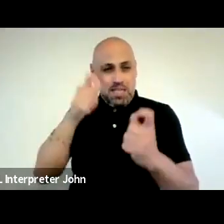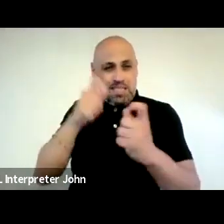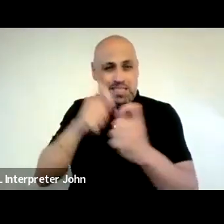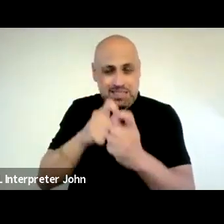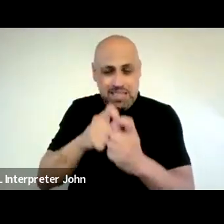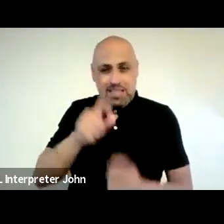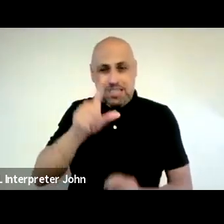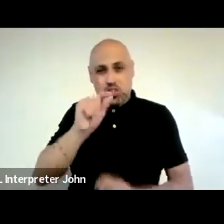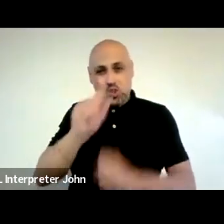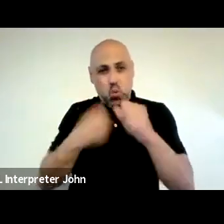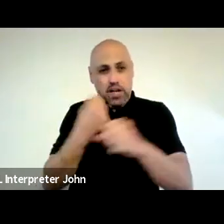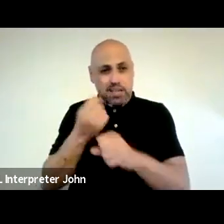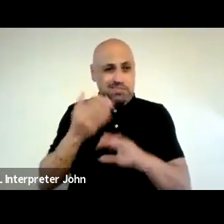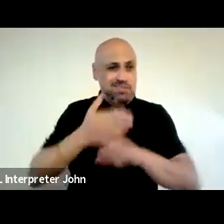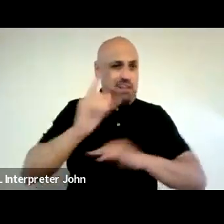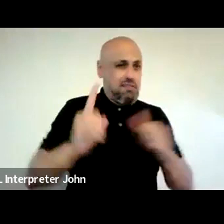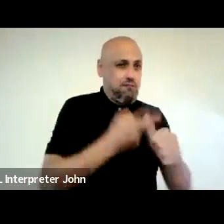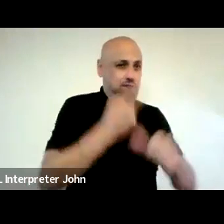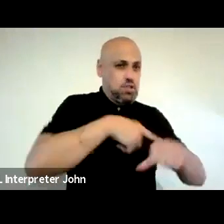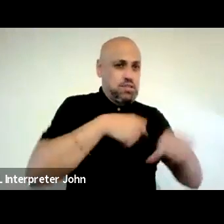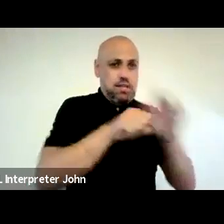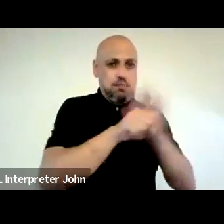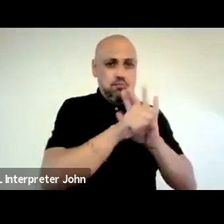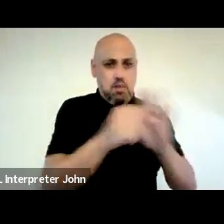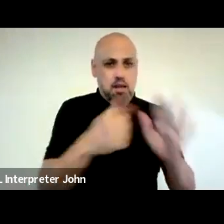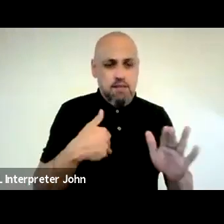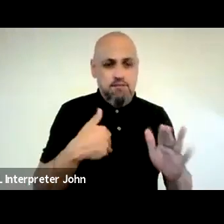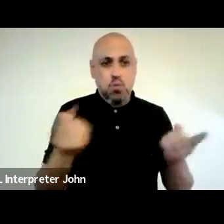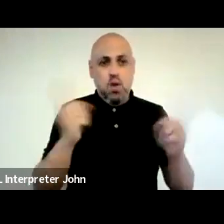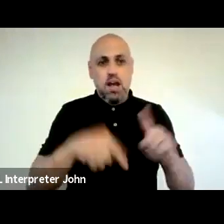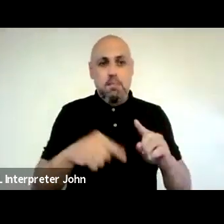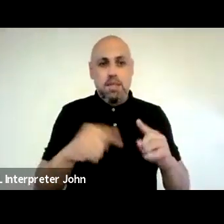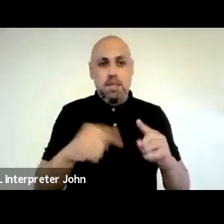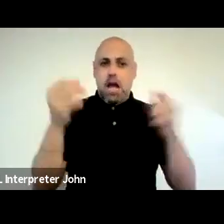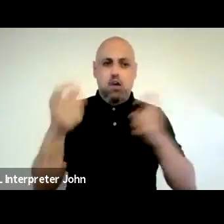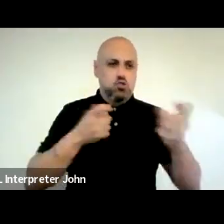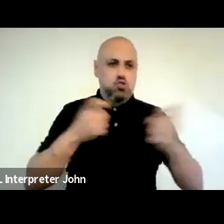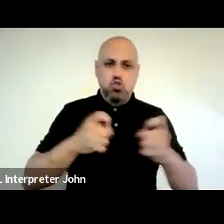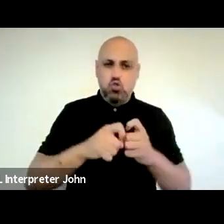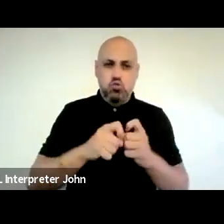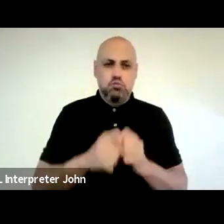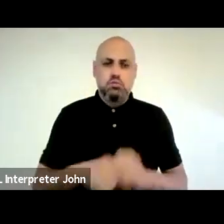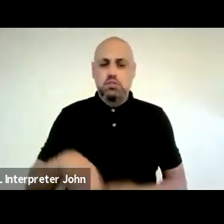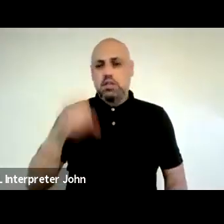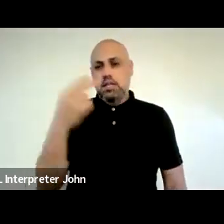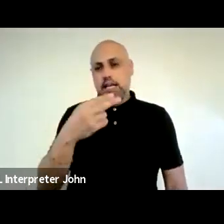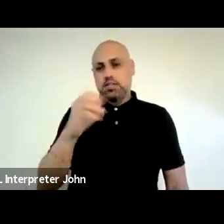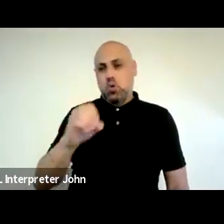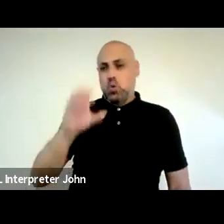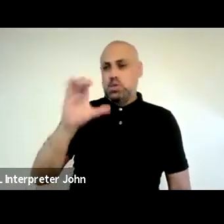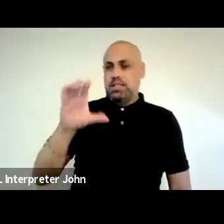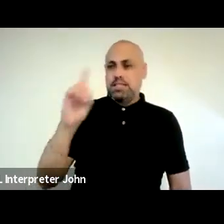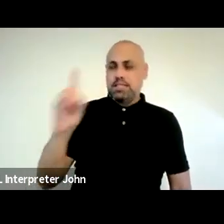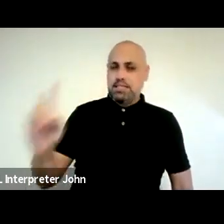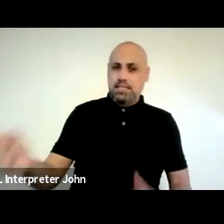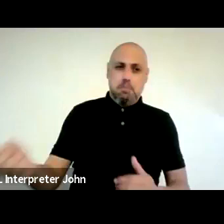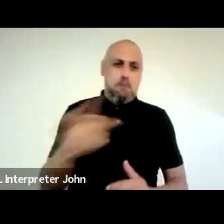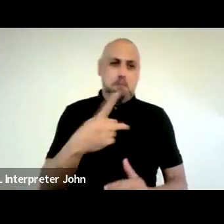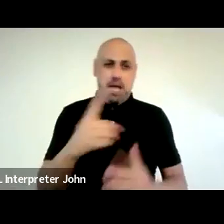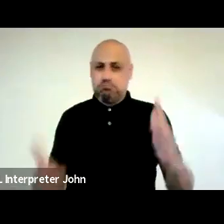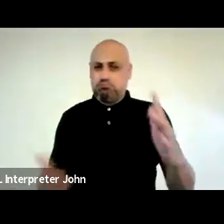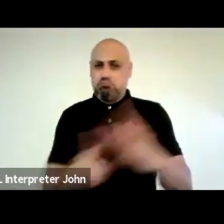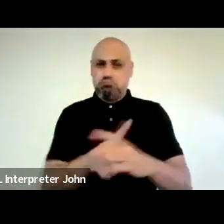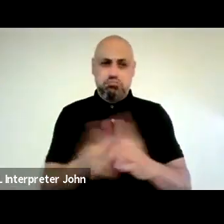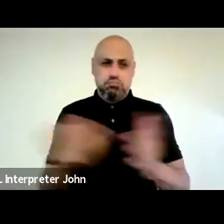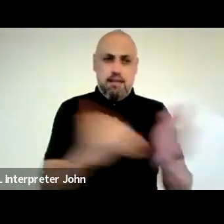OCD symptoms, I spiraled out of control. HOCD returned full force, and this